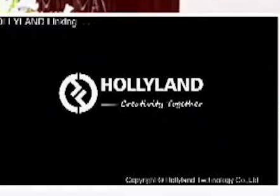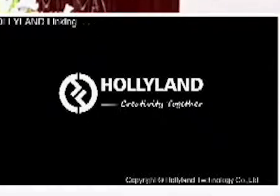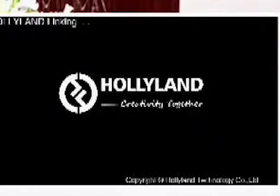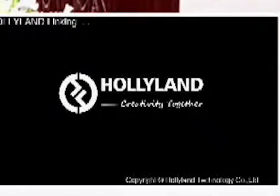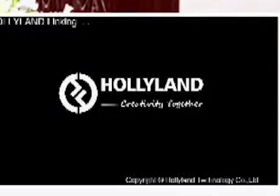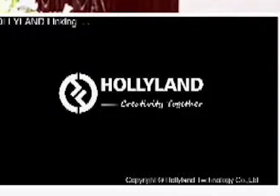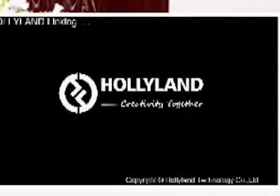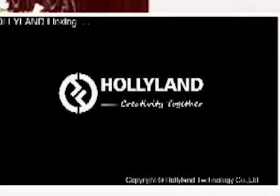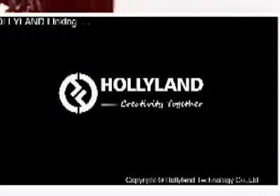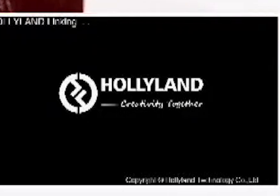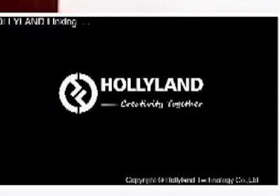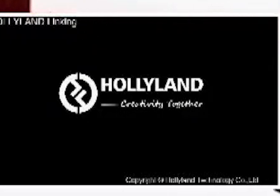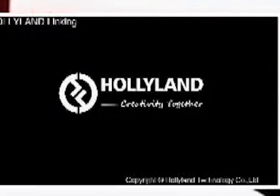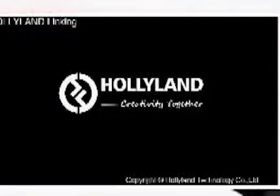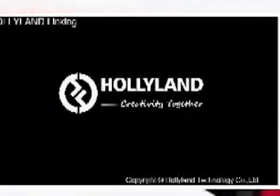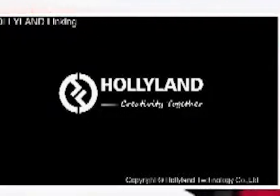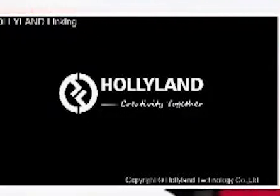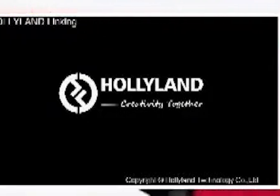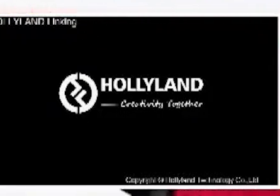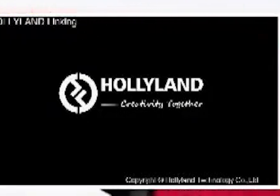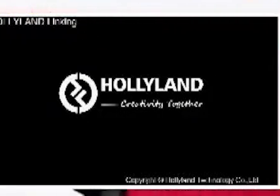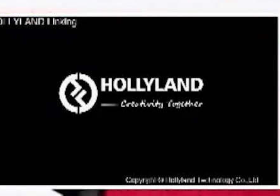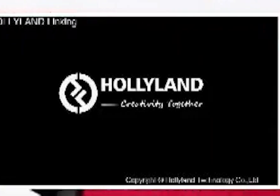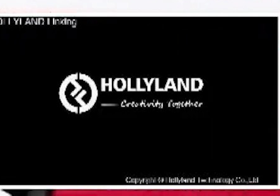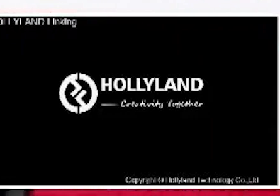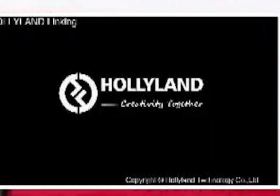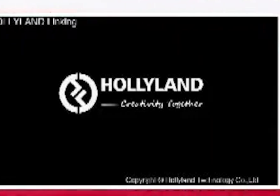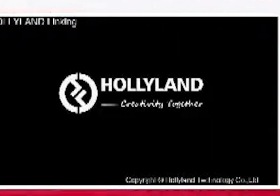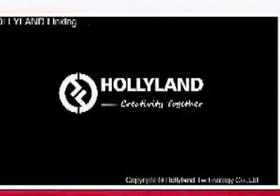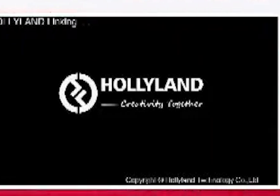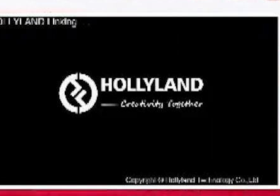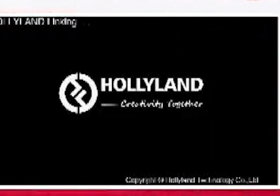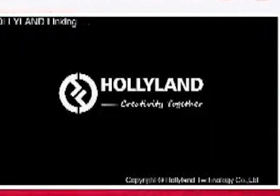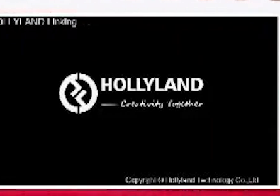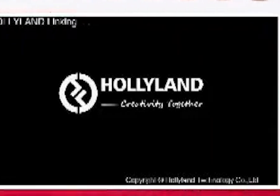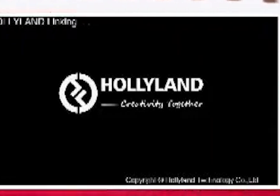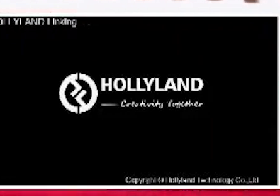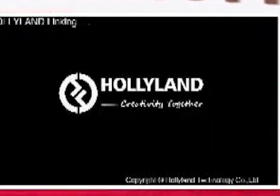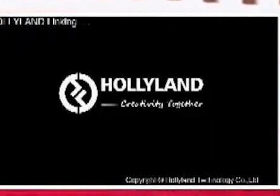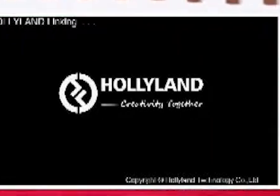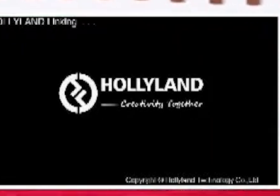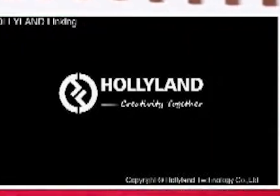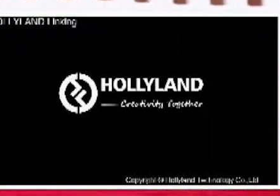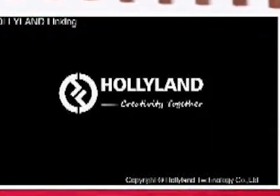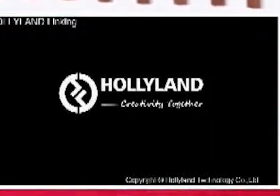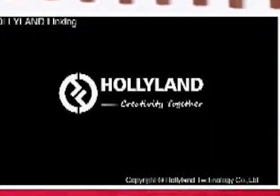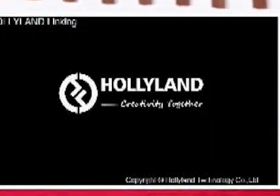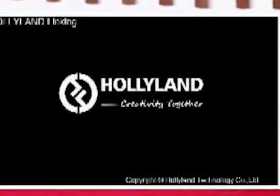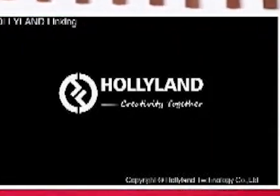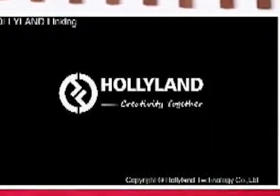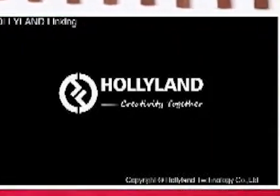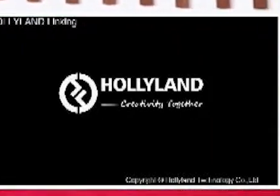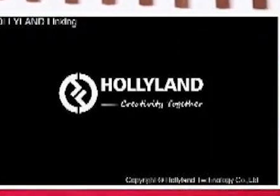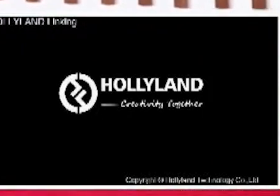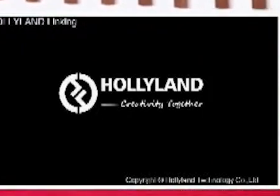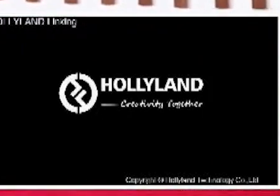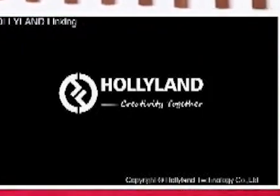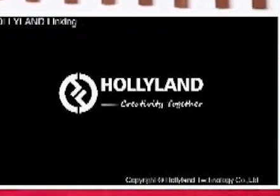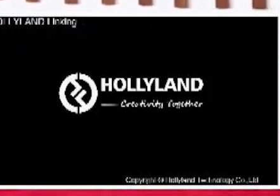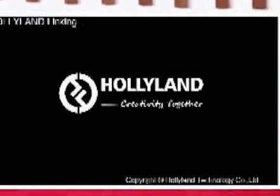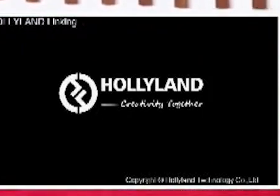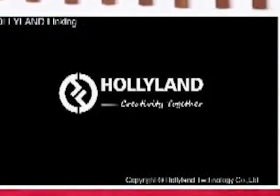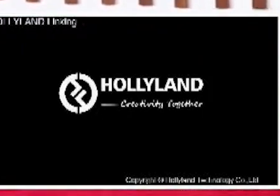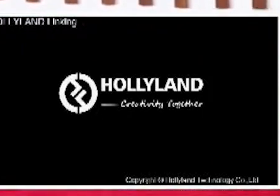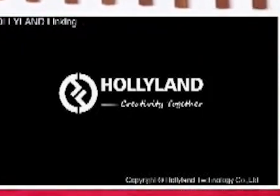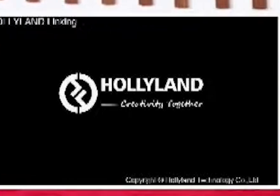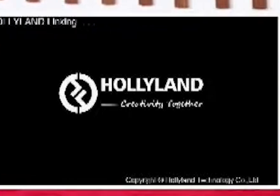was who? Elijah, isn't it? That the presence of God was with him. I want to